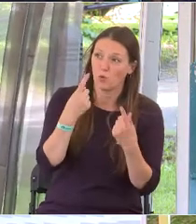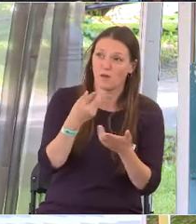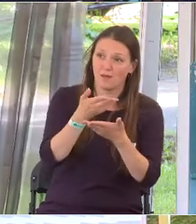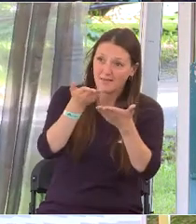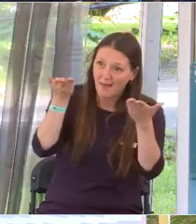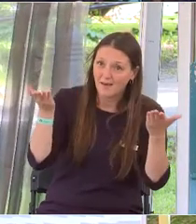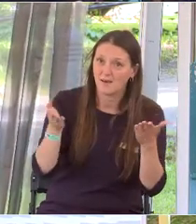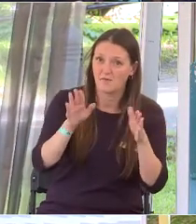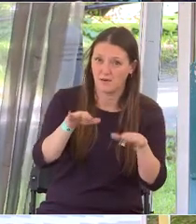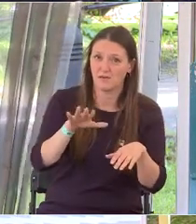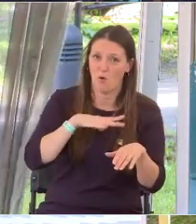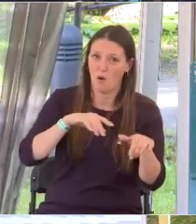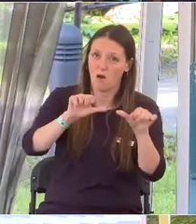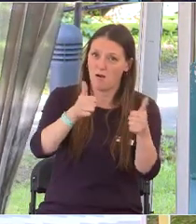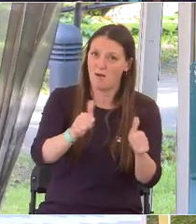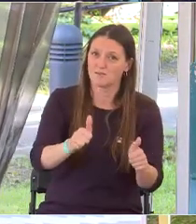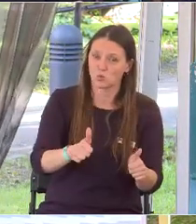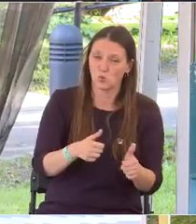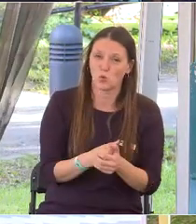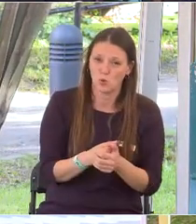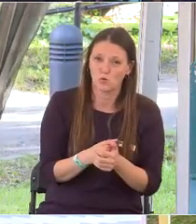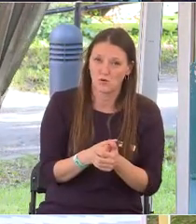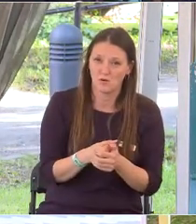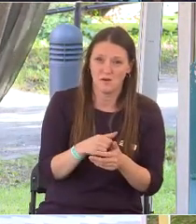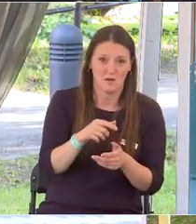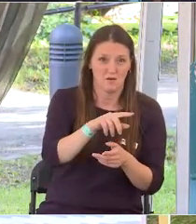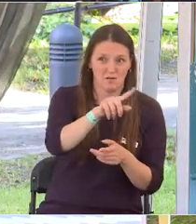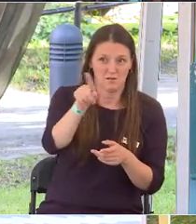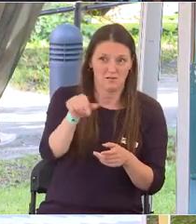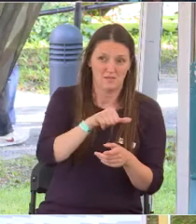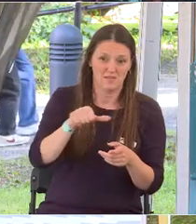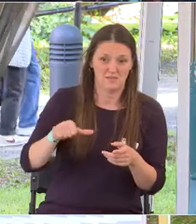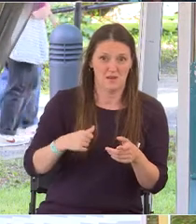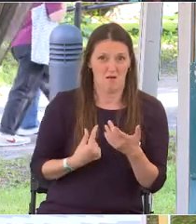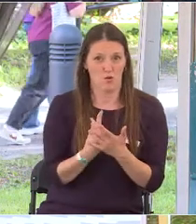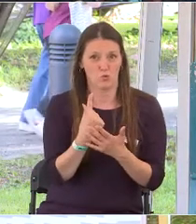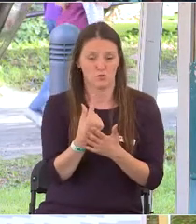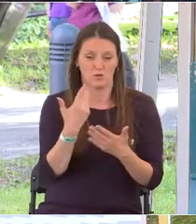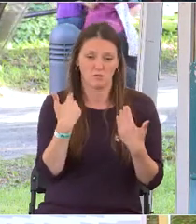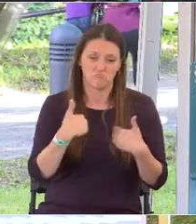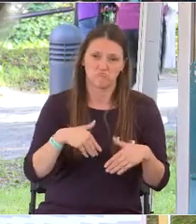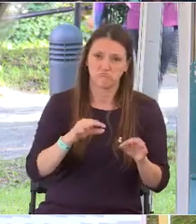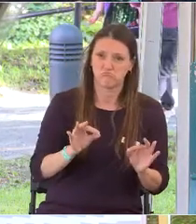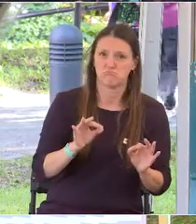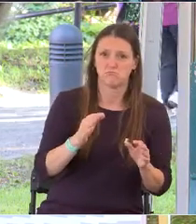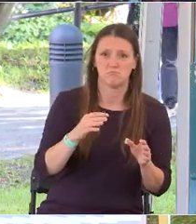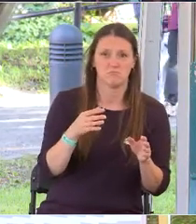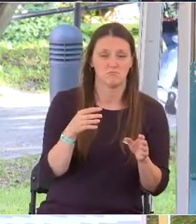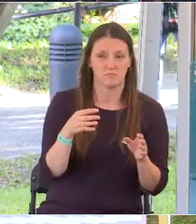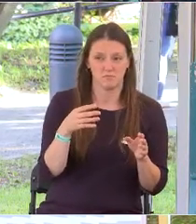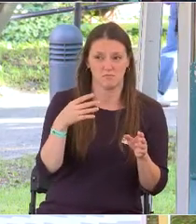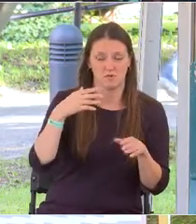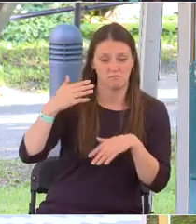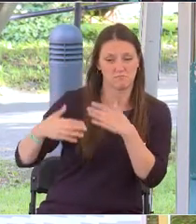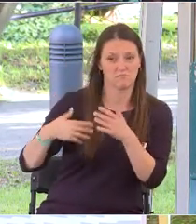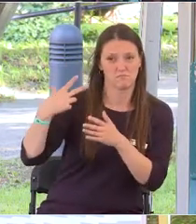You could be a role model, you could be a role model, and so I mean that in a way that people can grow